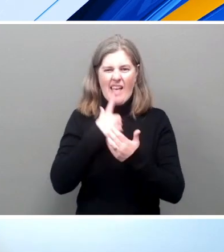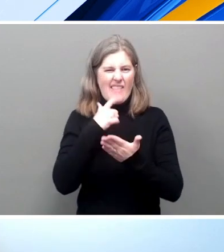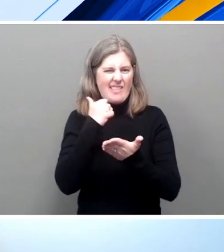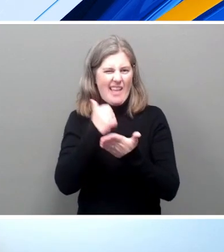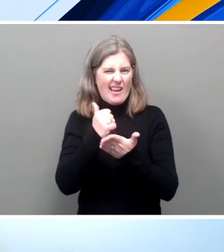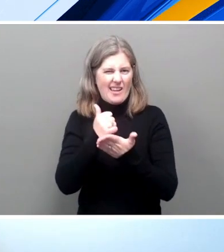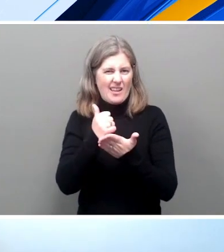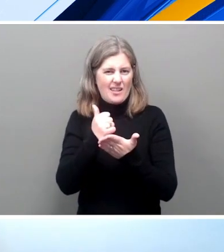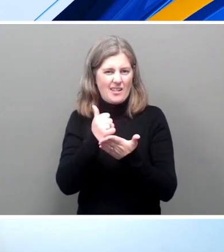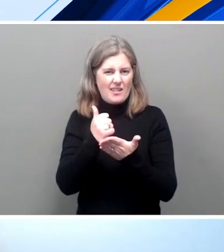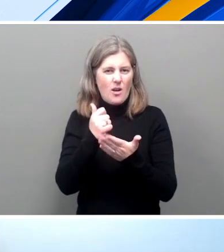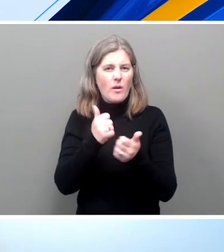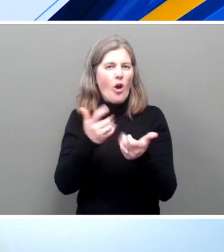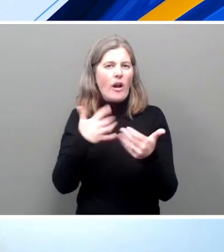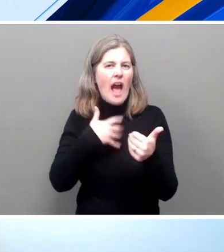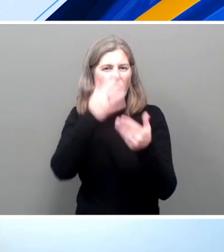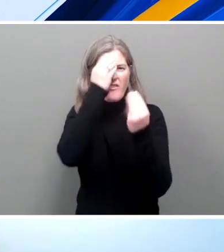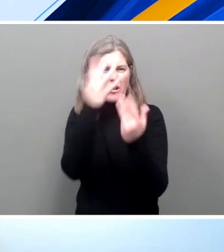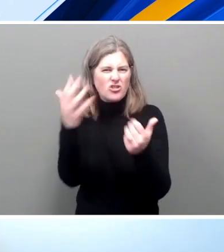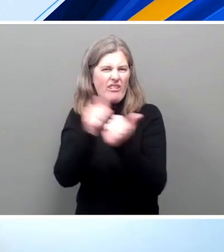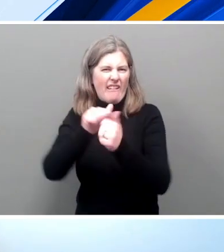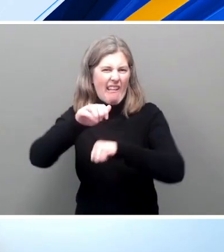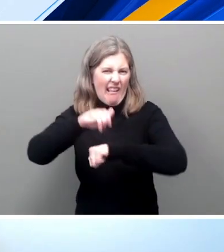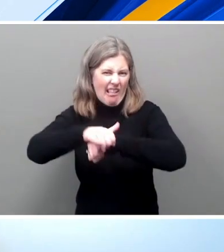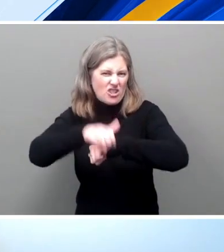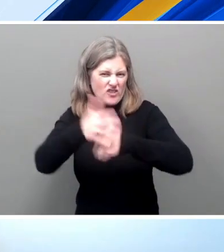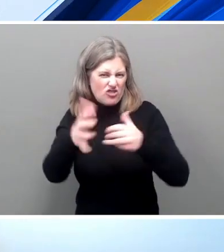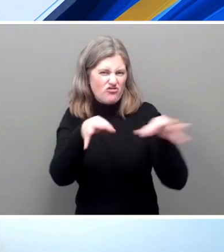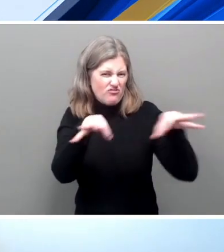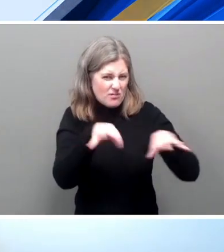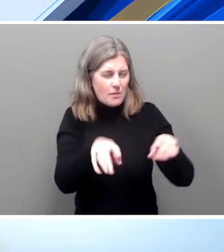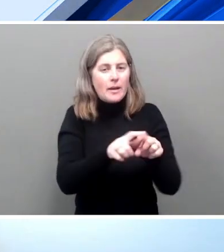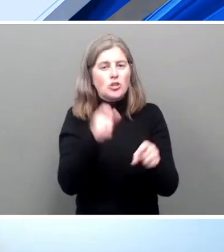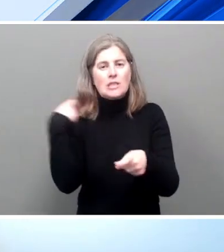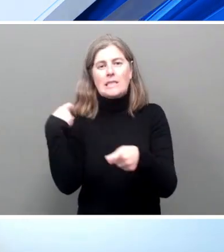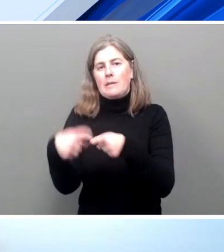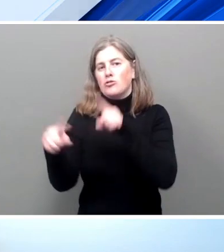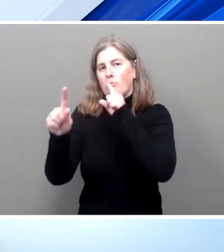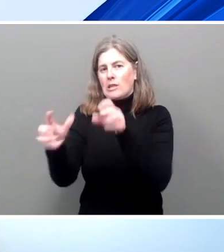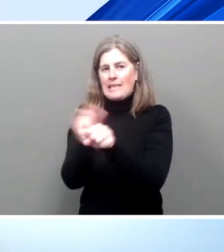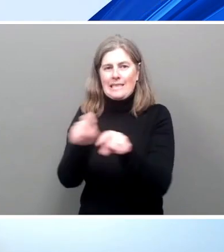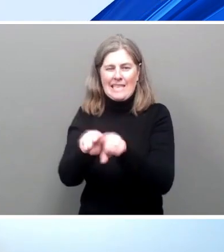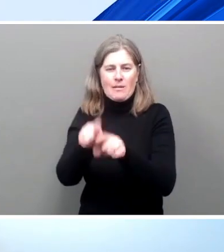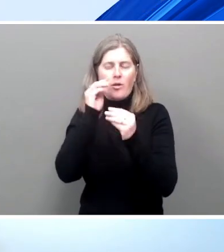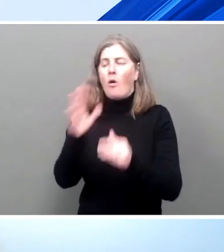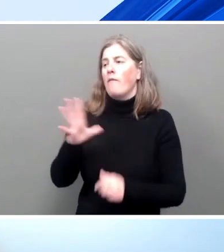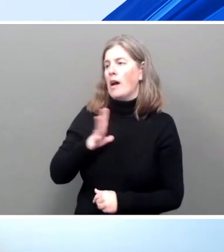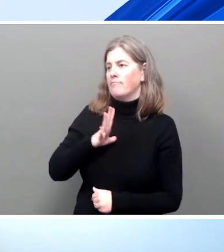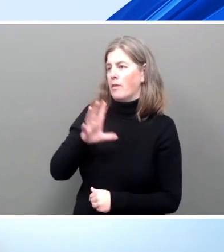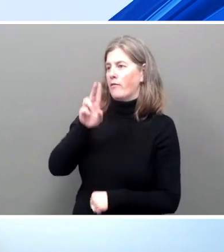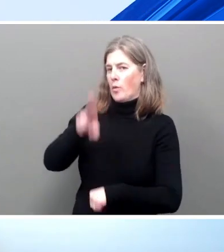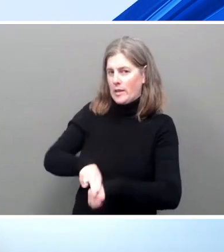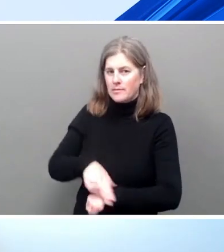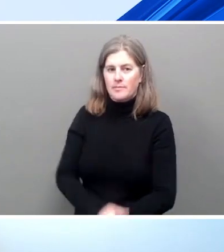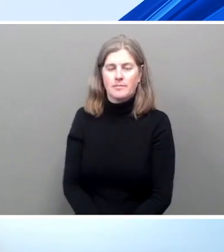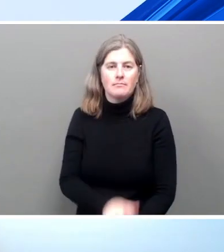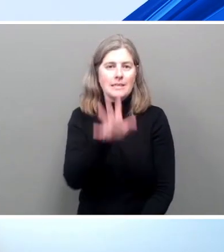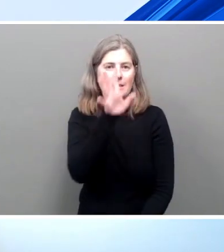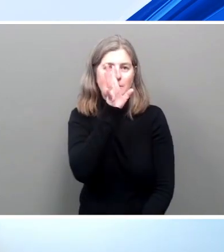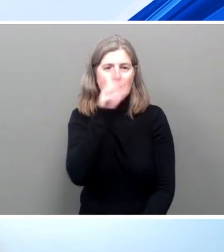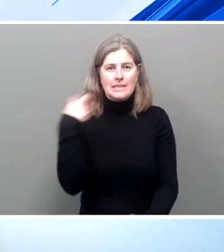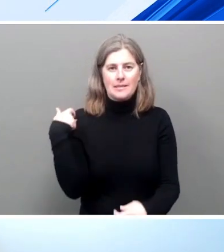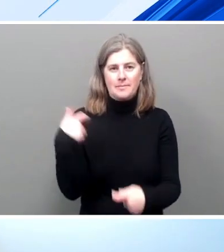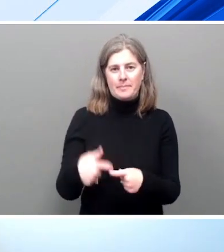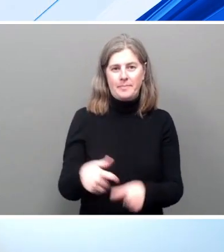in English already. I want to make sure our Spanish reporters get the same info. Of course, yeah. Bueno, entonces el Omicron